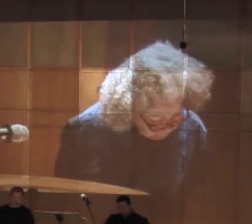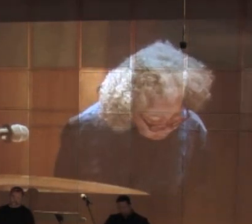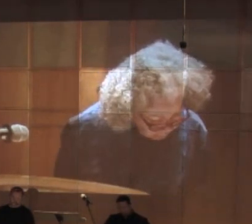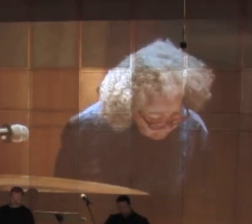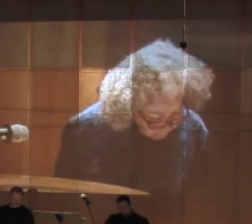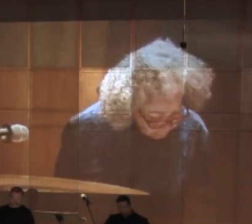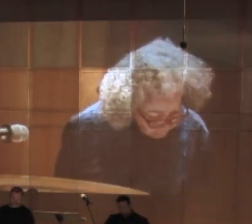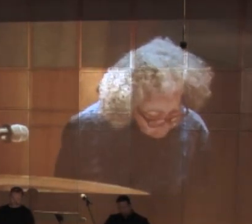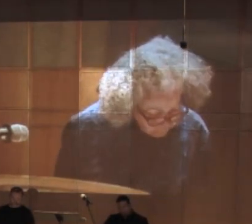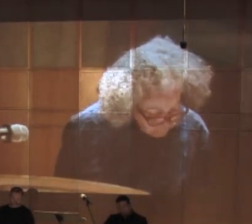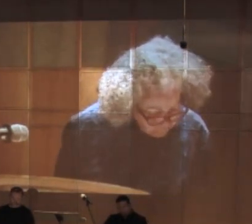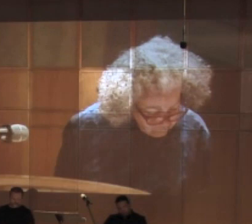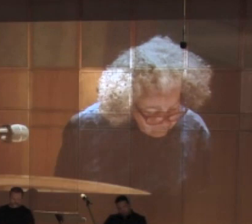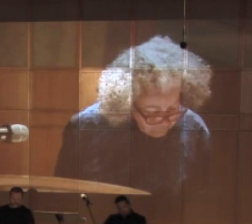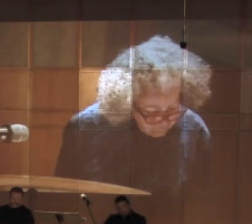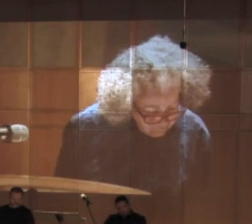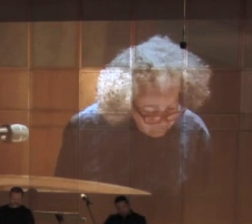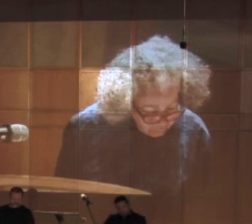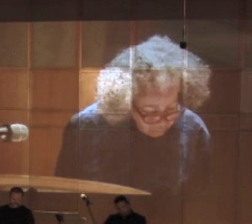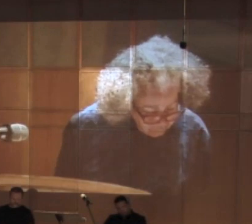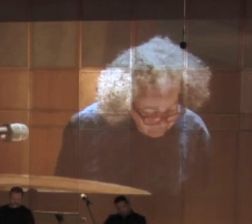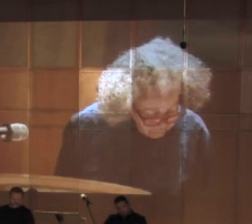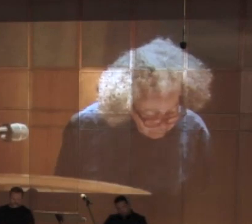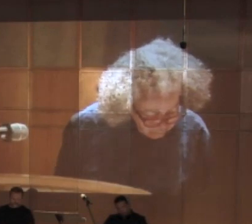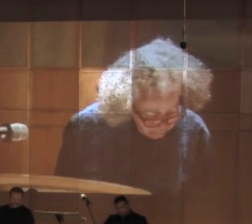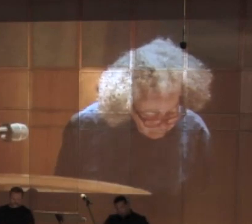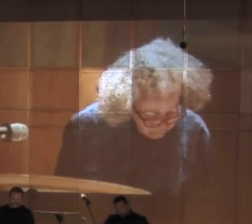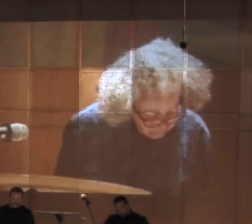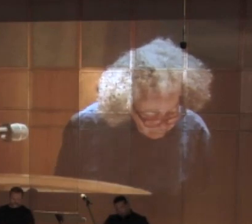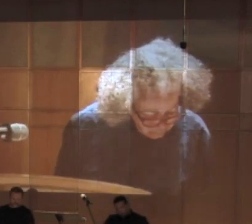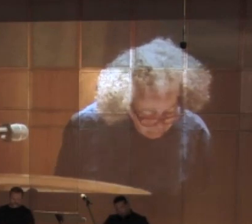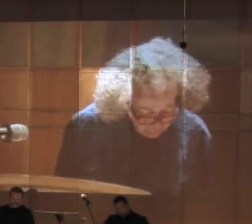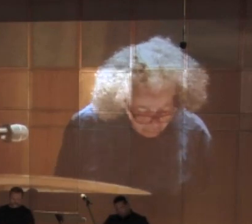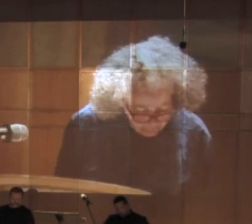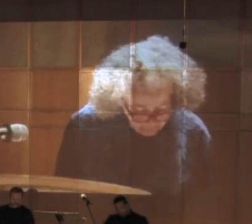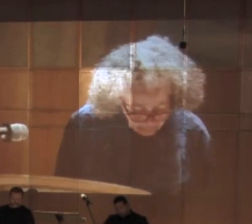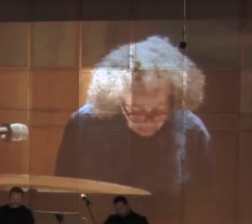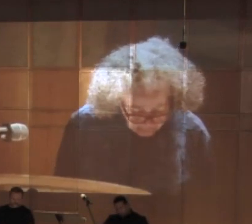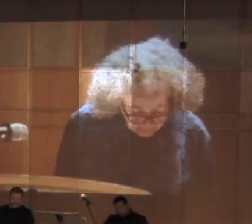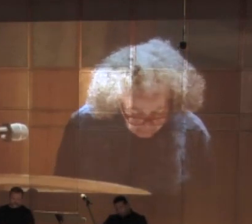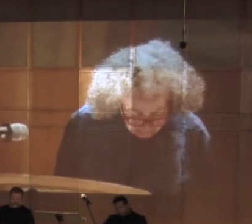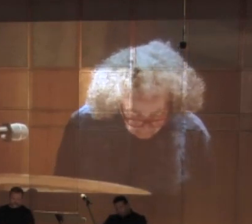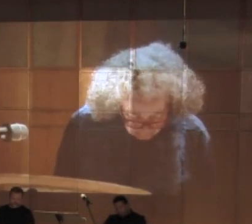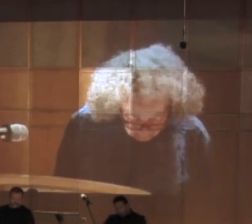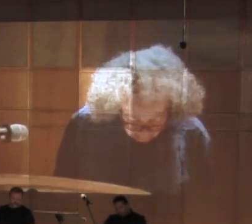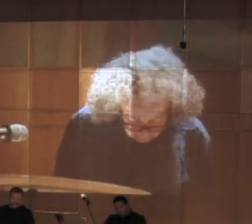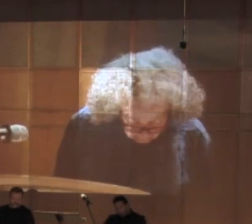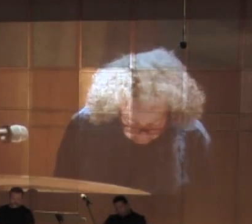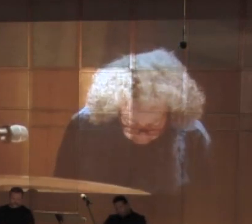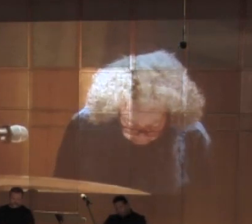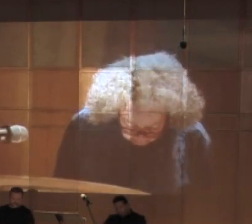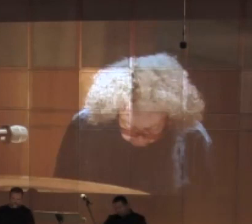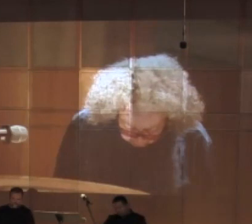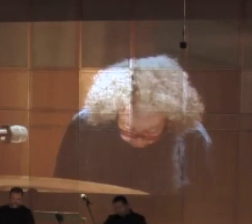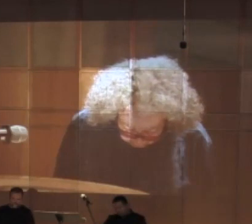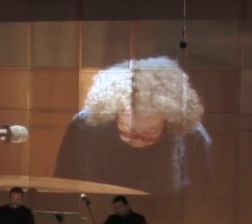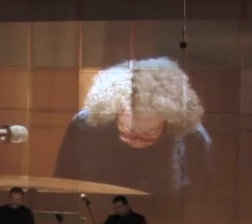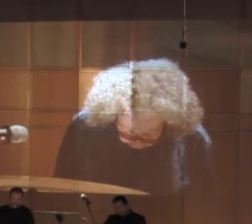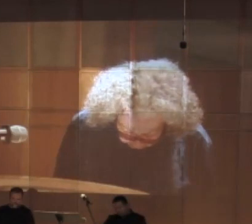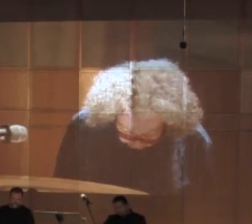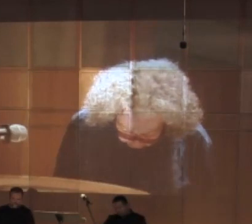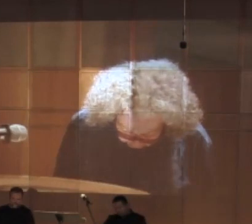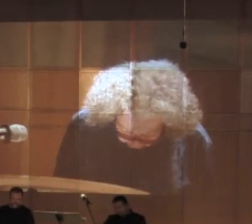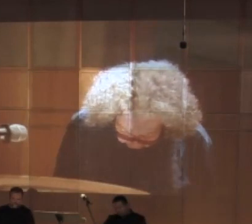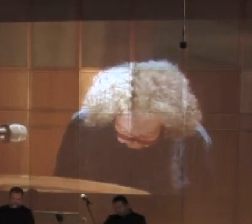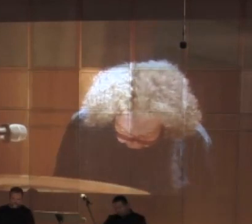here yeah in an ambulance it's so a you're so awful and I've planned a party